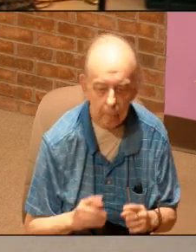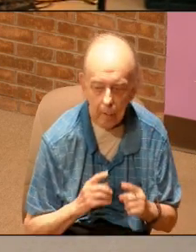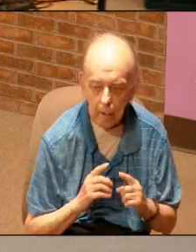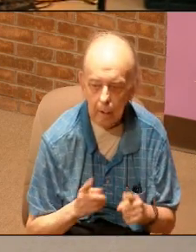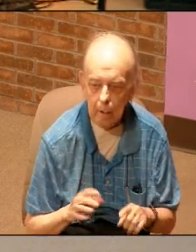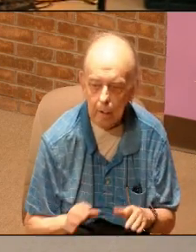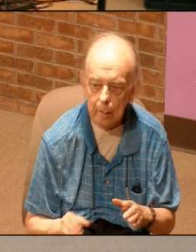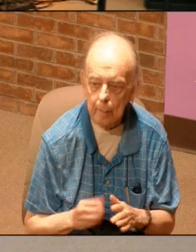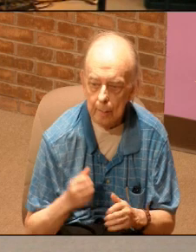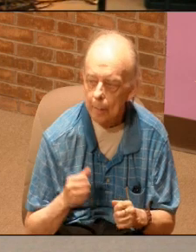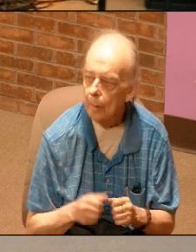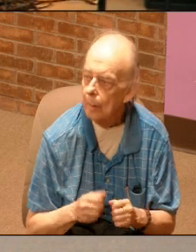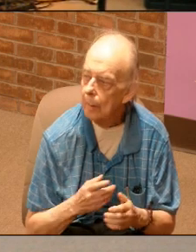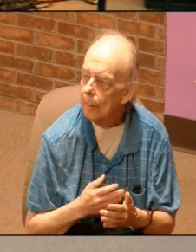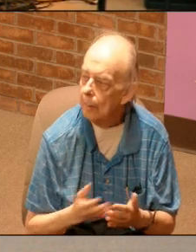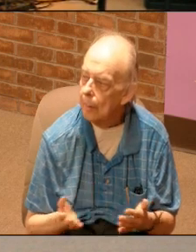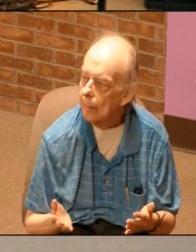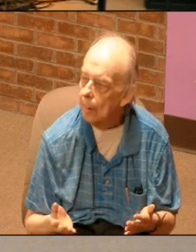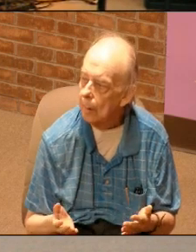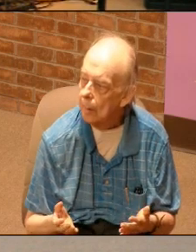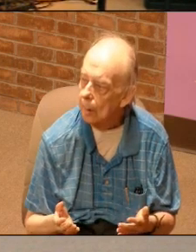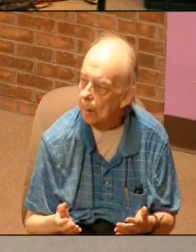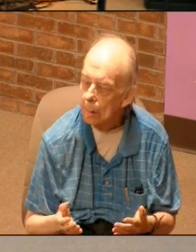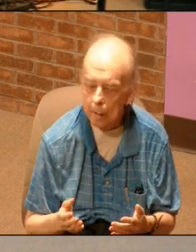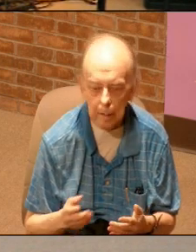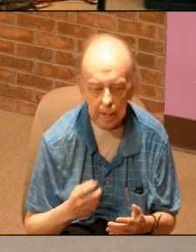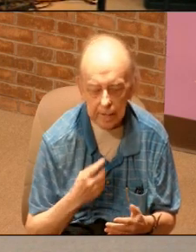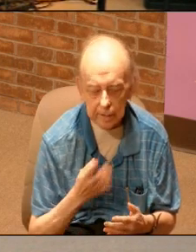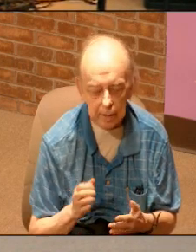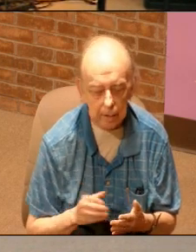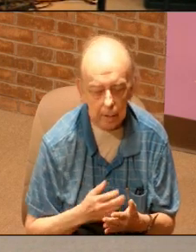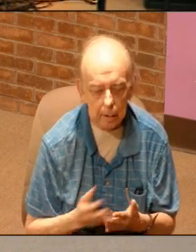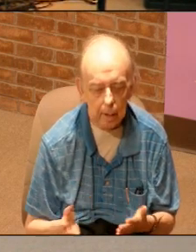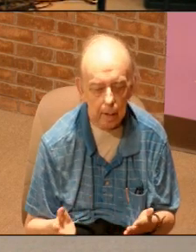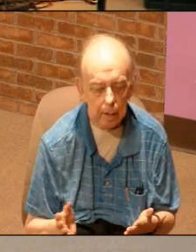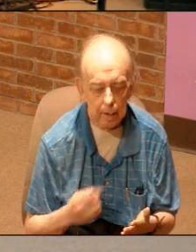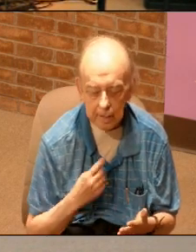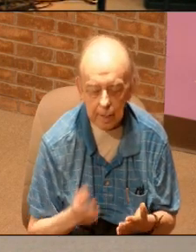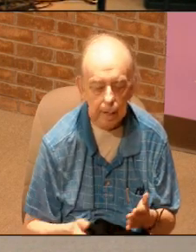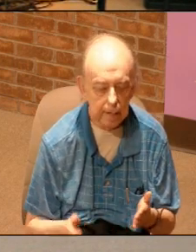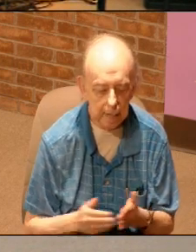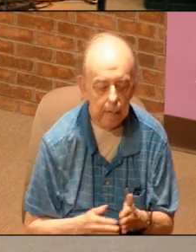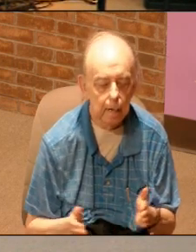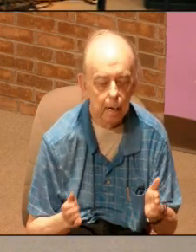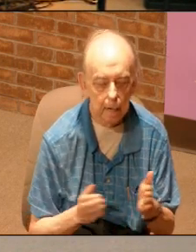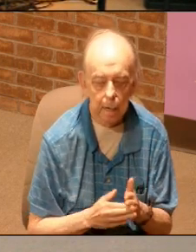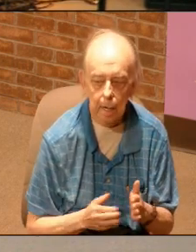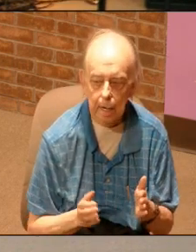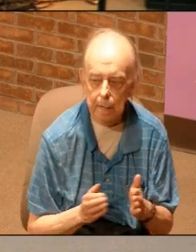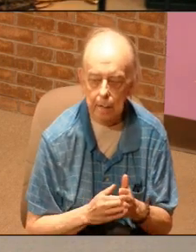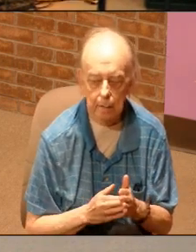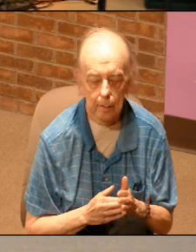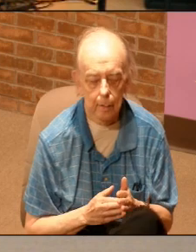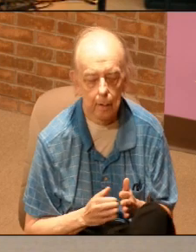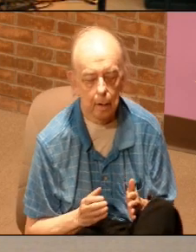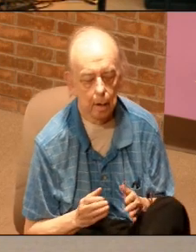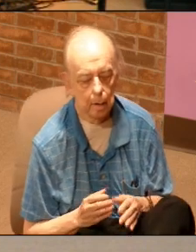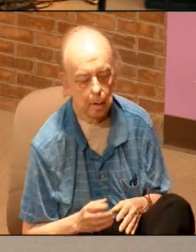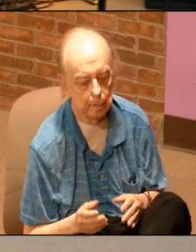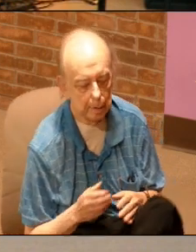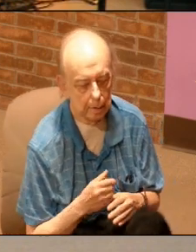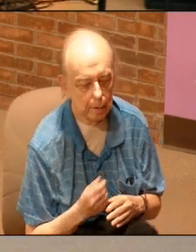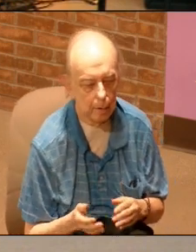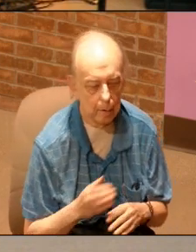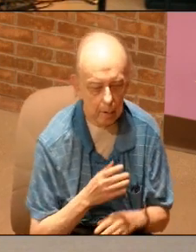commanded to remember these things, recite these things over and over and over again. Ladies